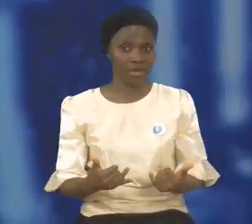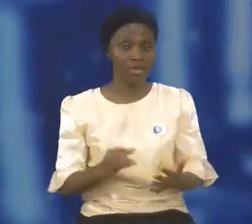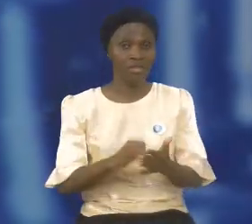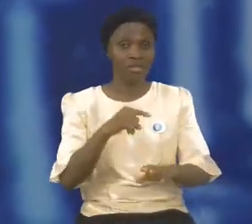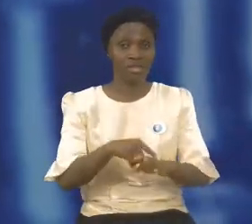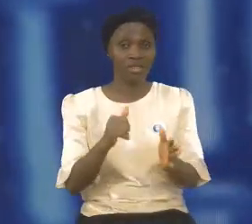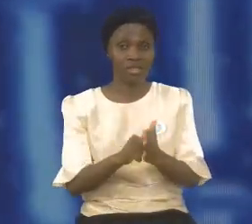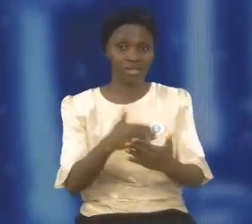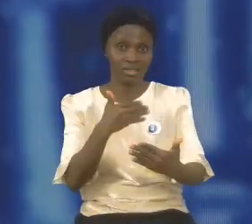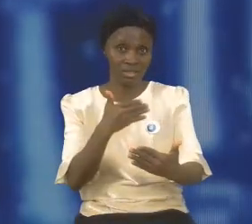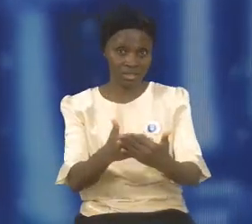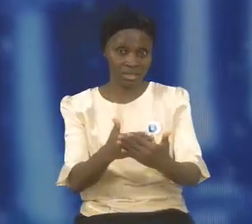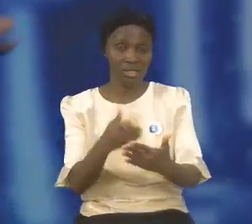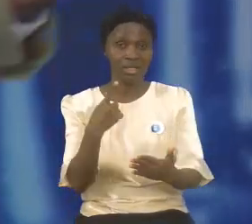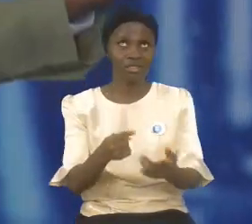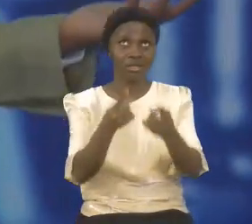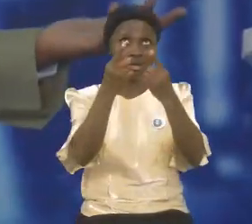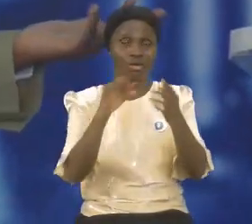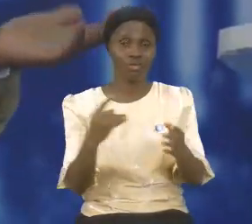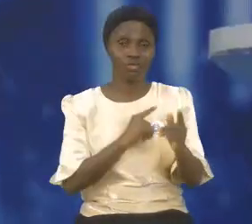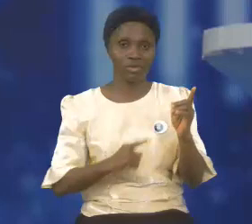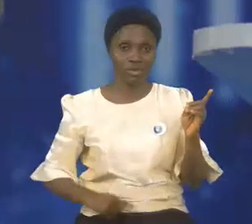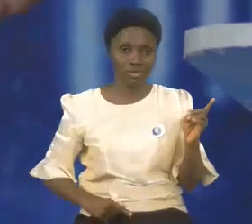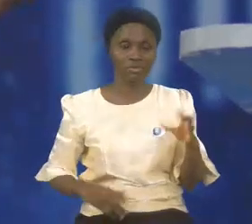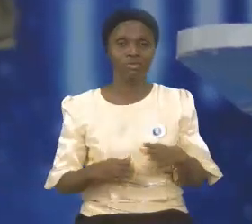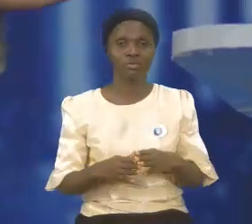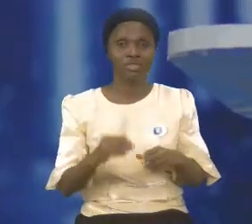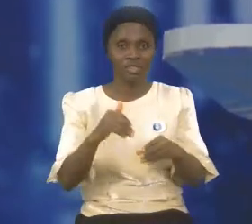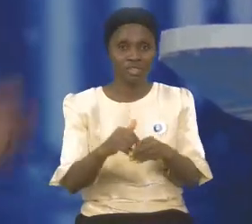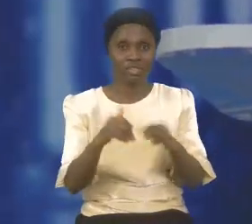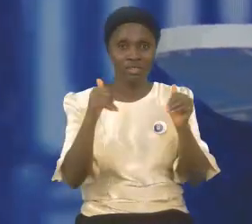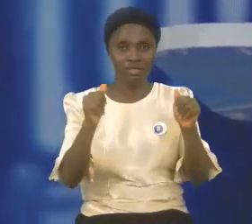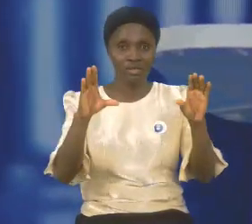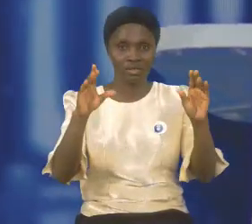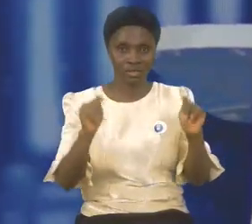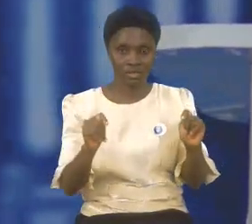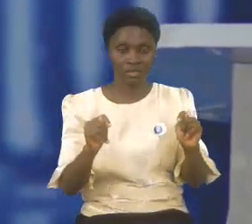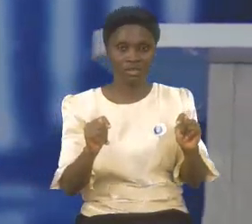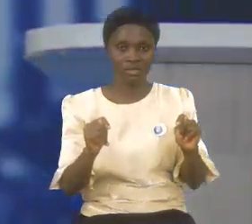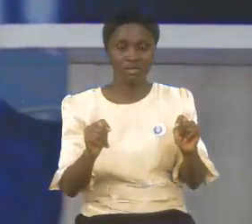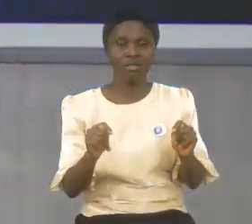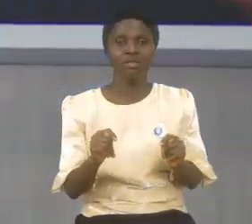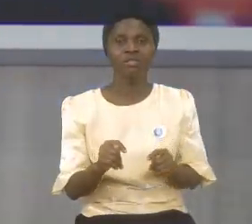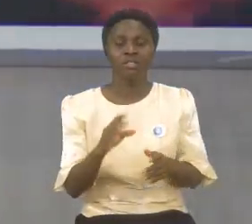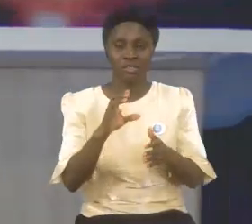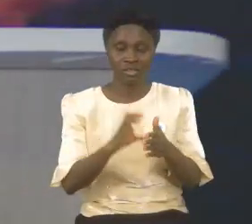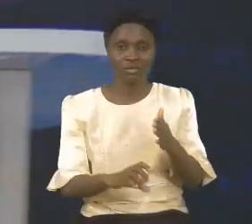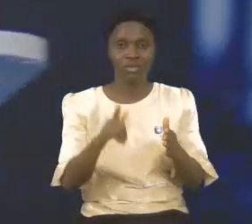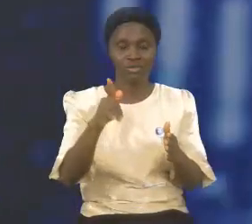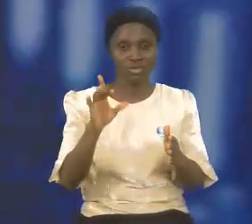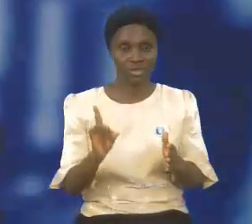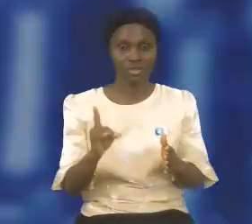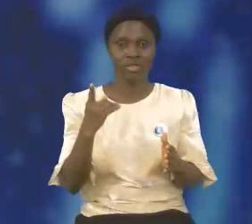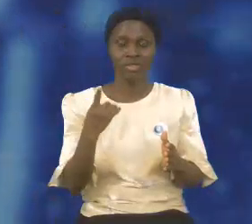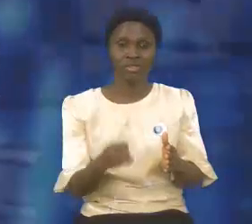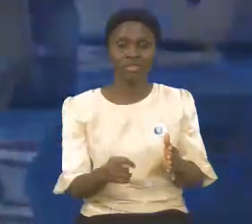the coming of the Lord. Look at Acts of the Apostles, generally from chapter 1 to chapter 28. The emphasis,